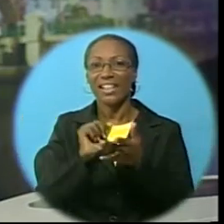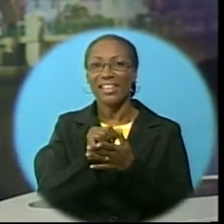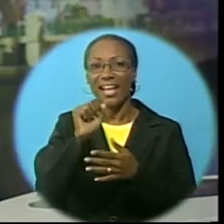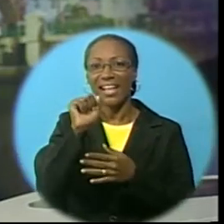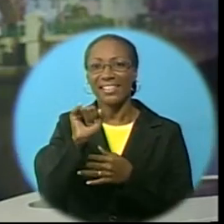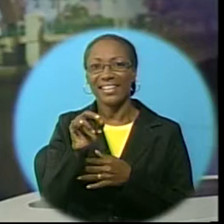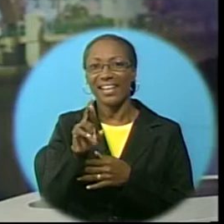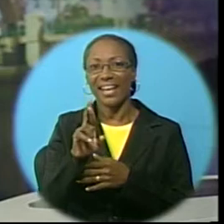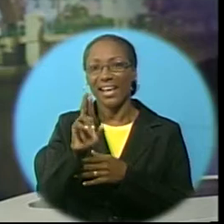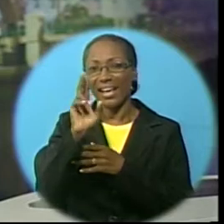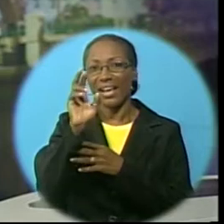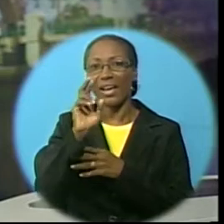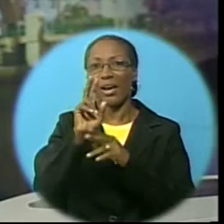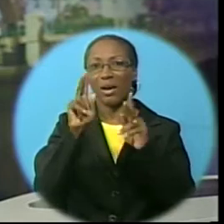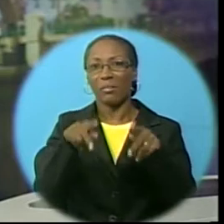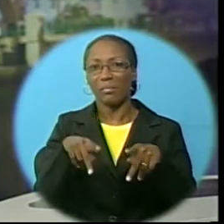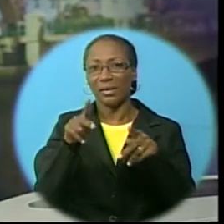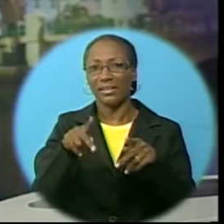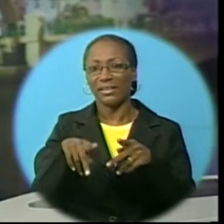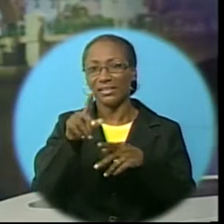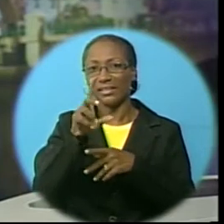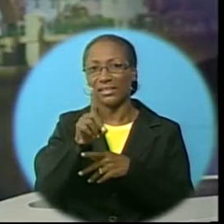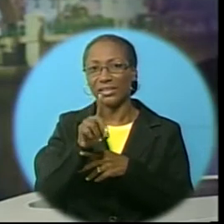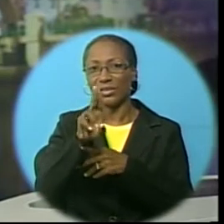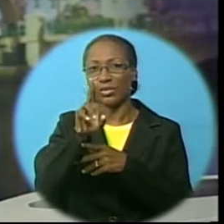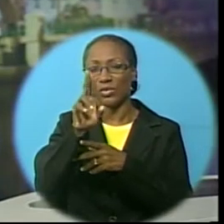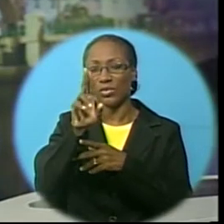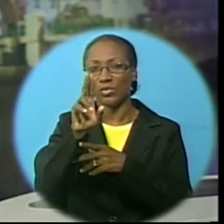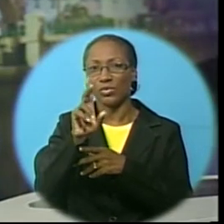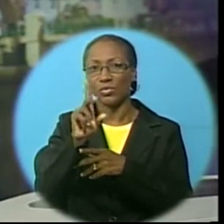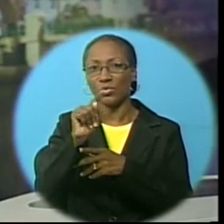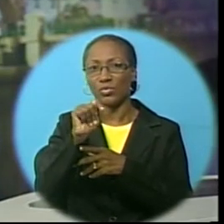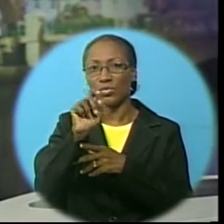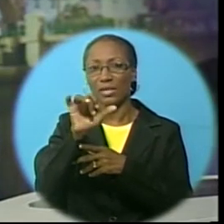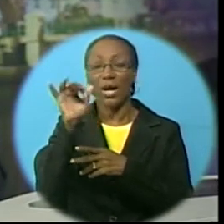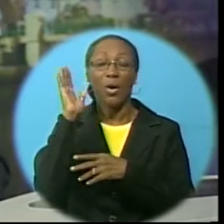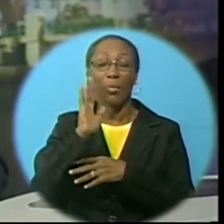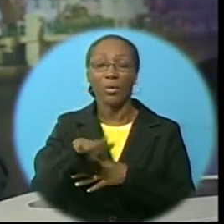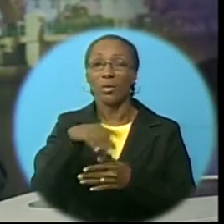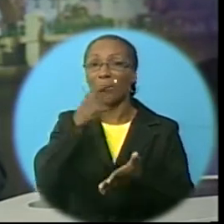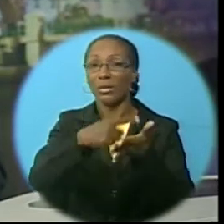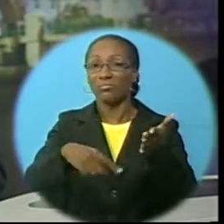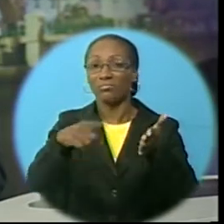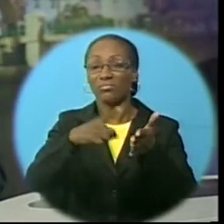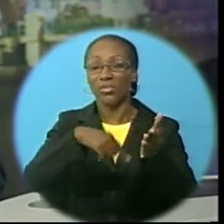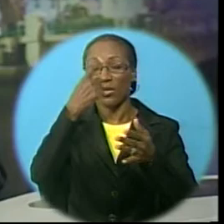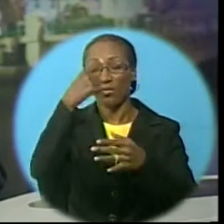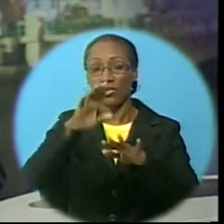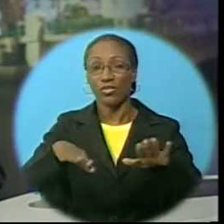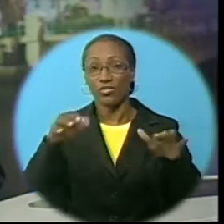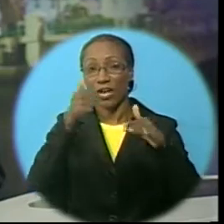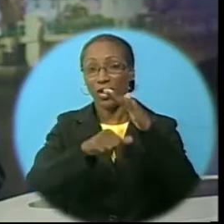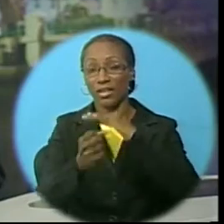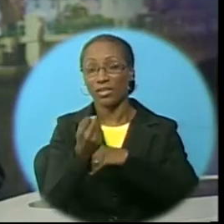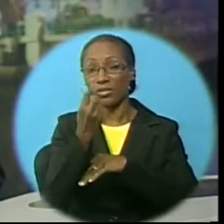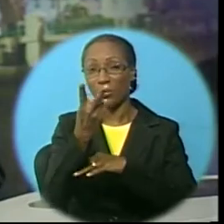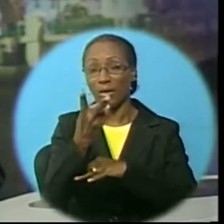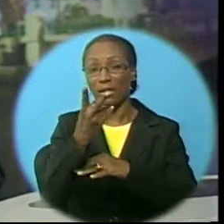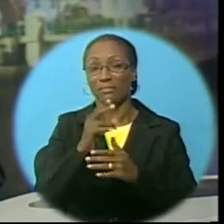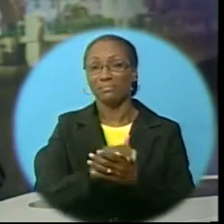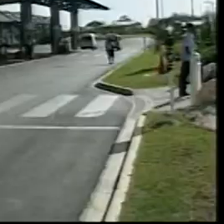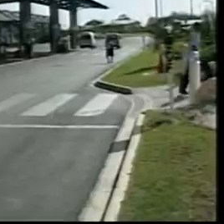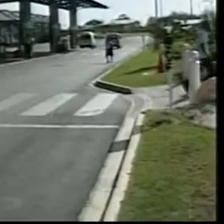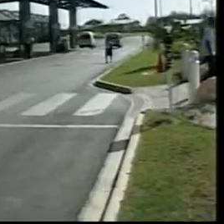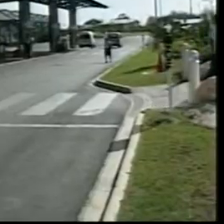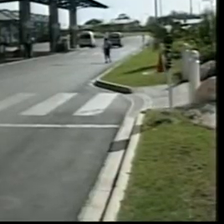air passenger duty will be abolished for children under 12 in another 6 months. Ryan Broom reports.